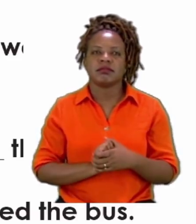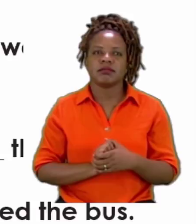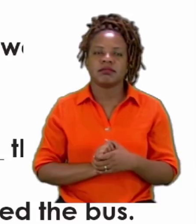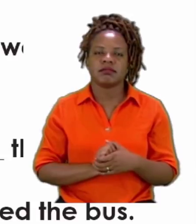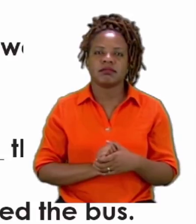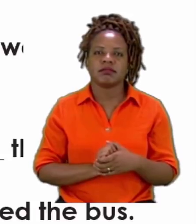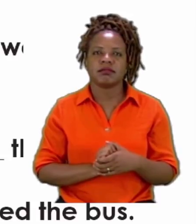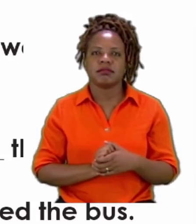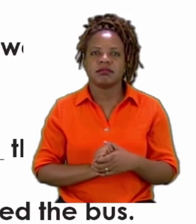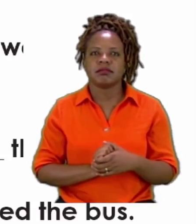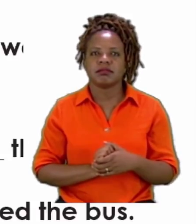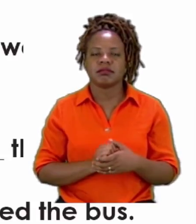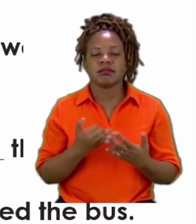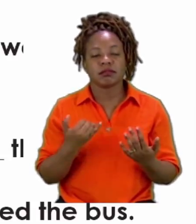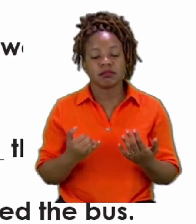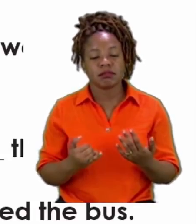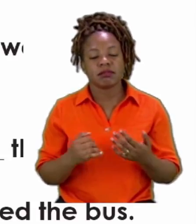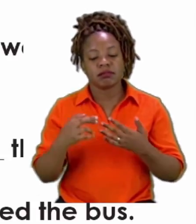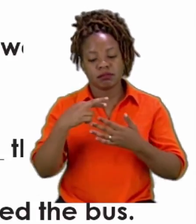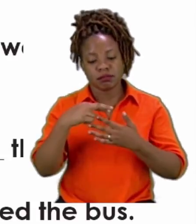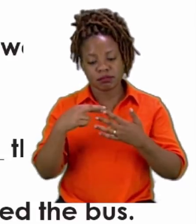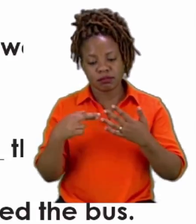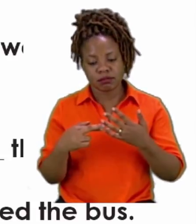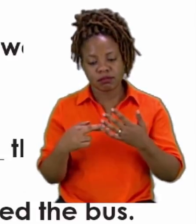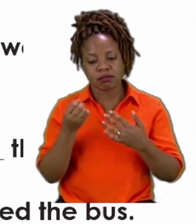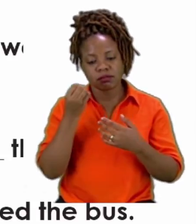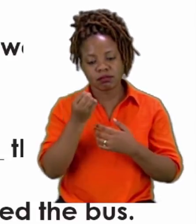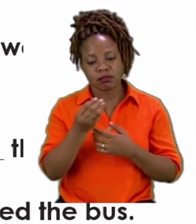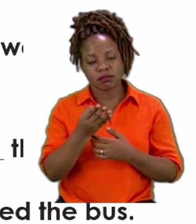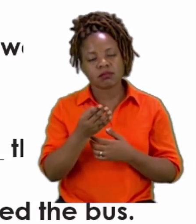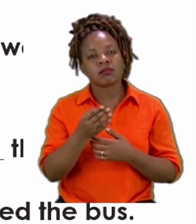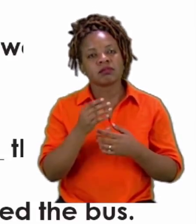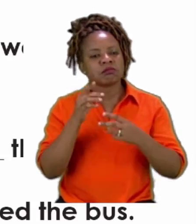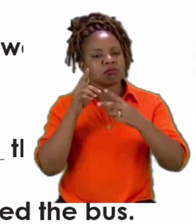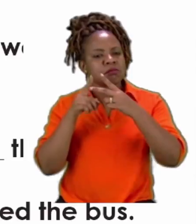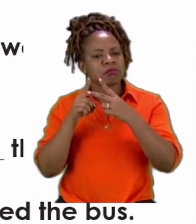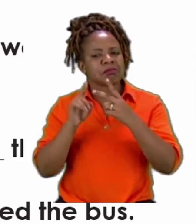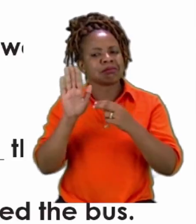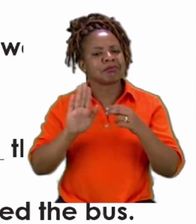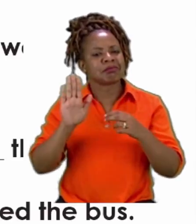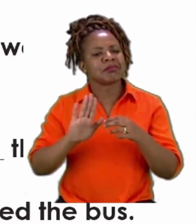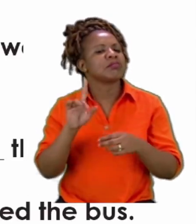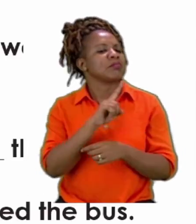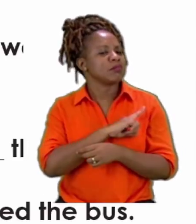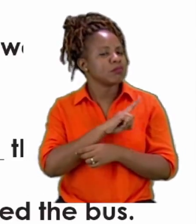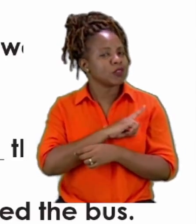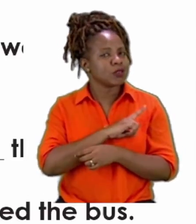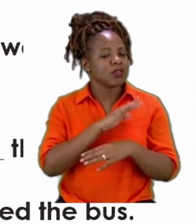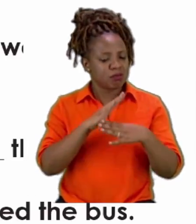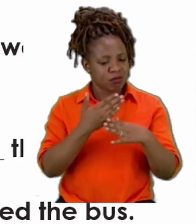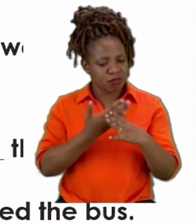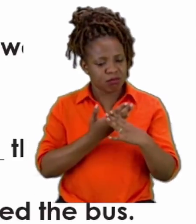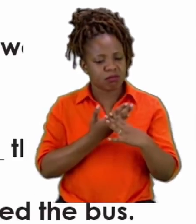we have offered a reason as to why the windows are being cleaned. Please can you put the